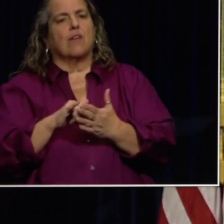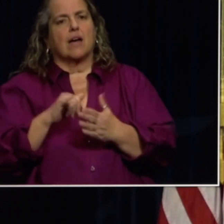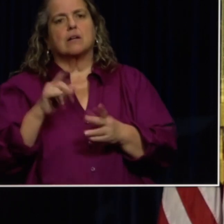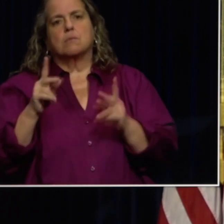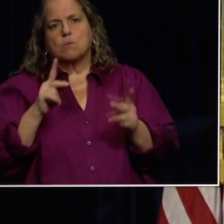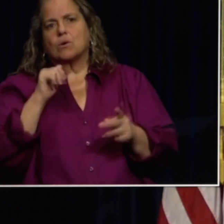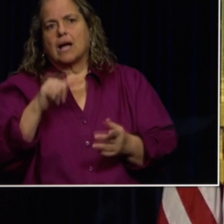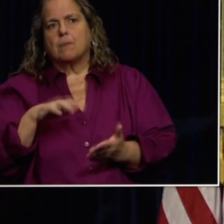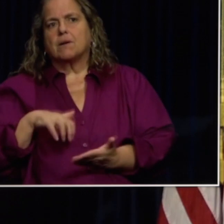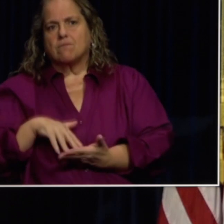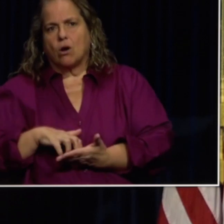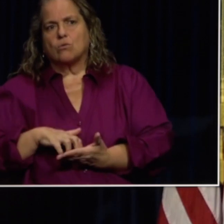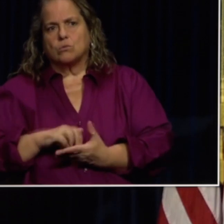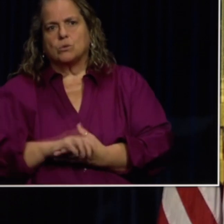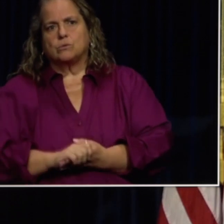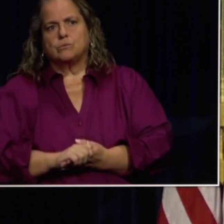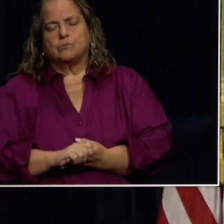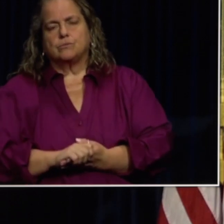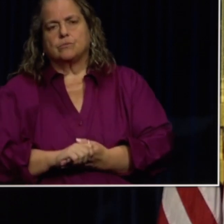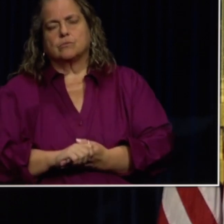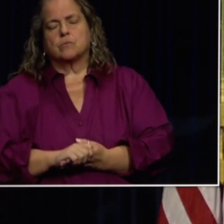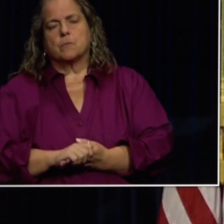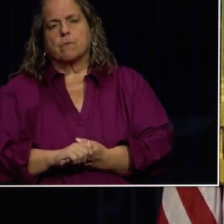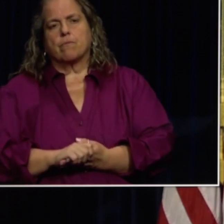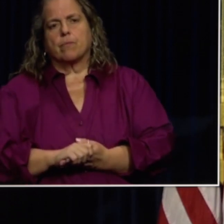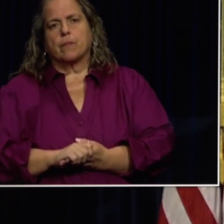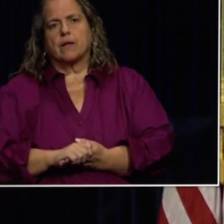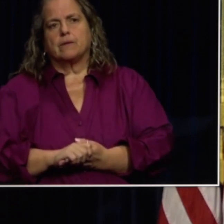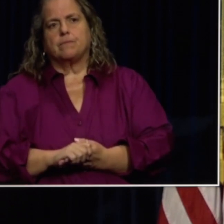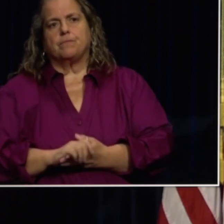be vulnerable. To